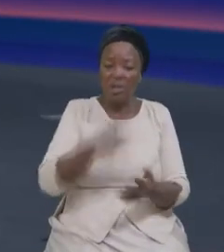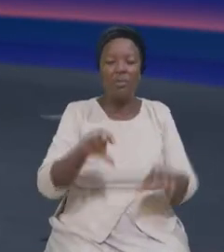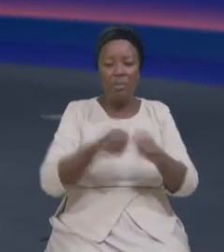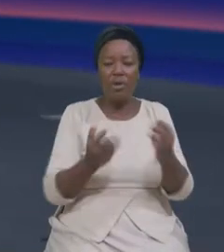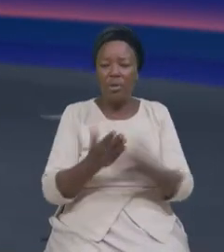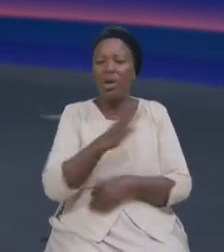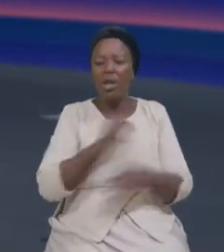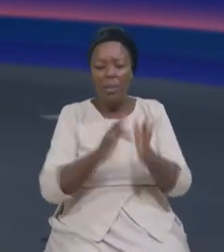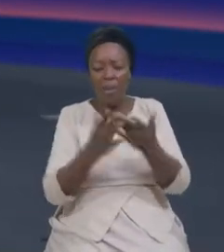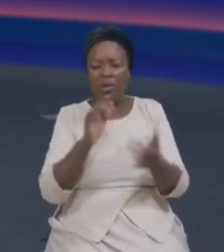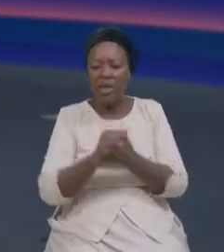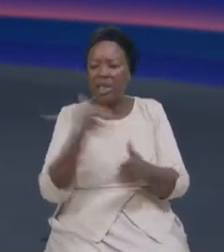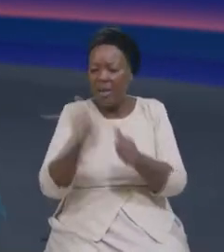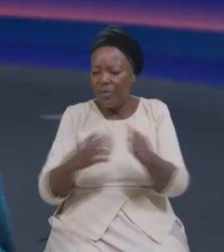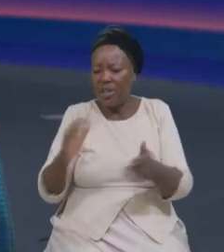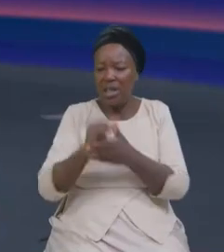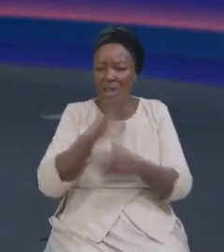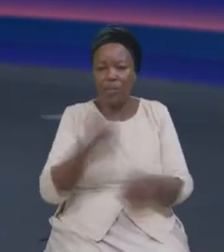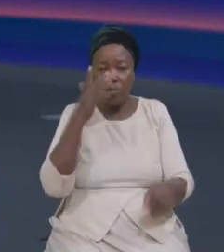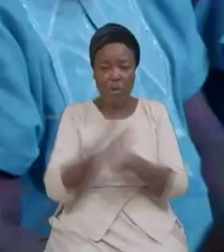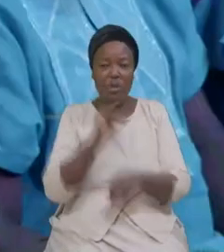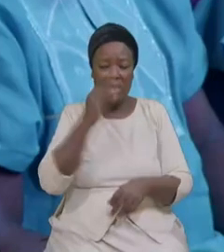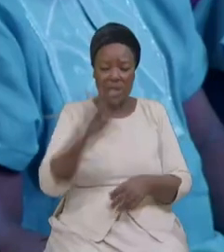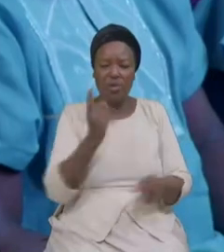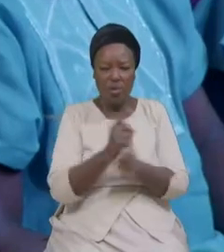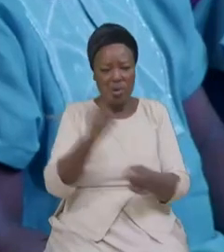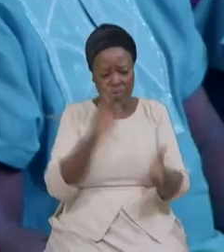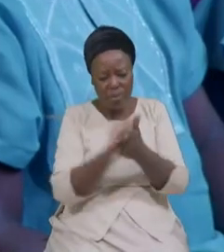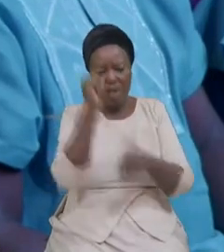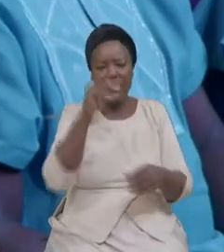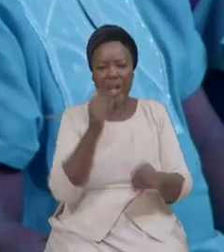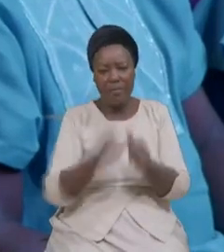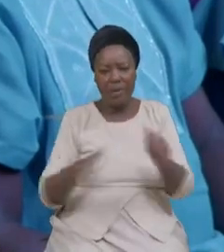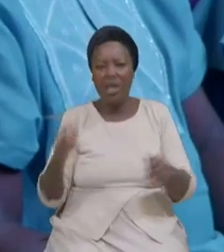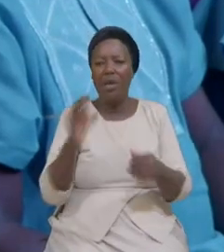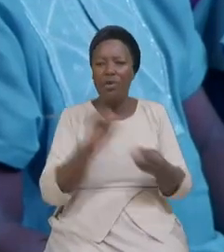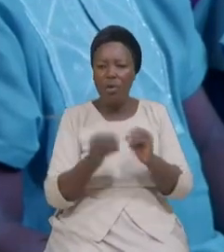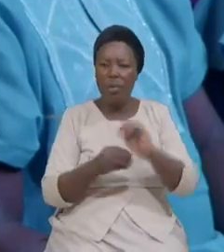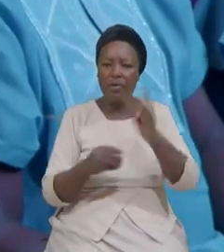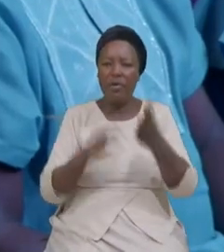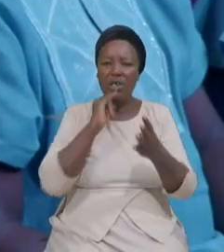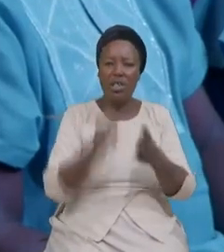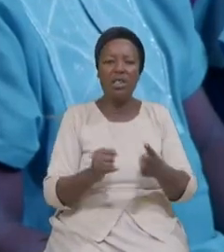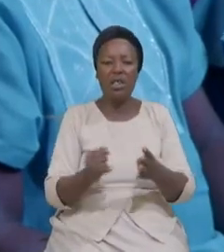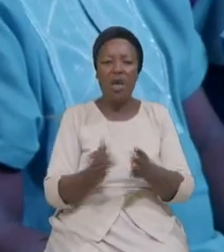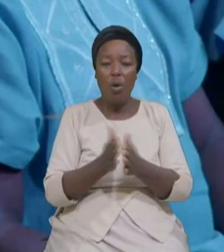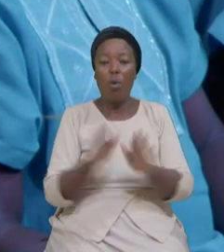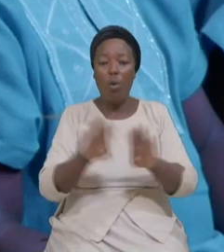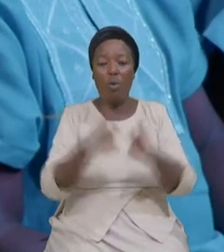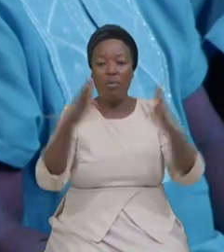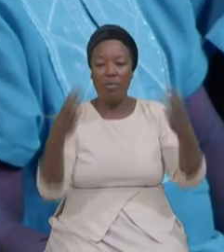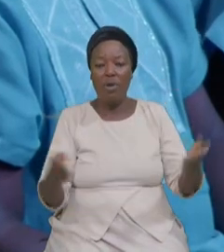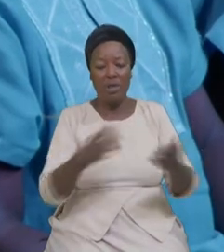everything that is promised, trustable. Look at number four. Number four is transparent sanctification.